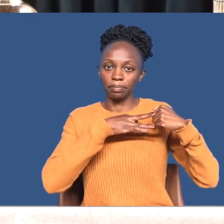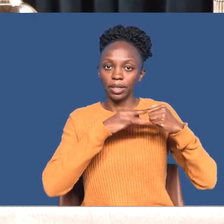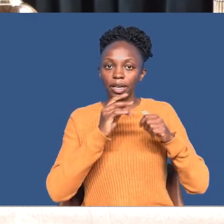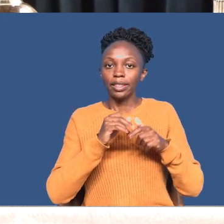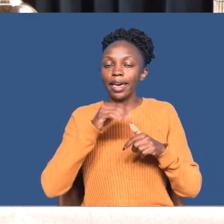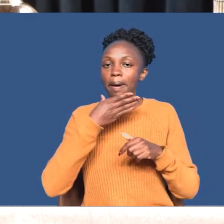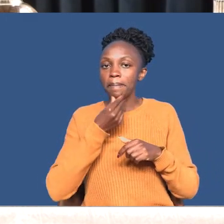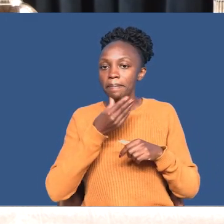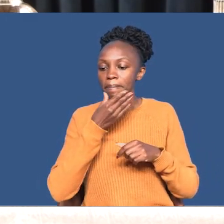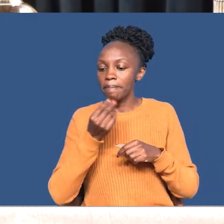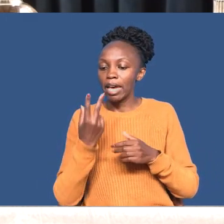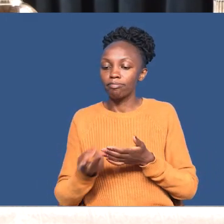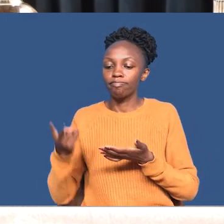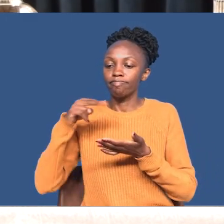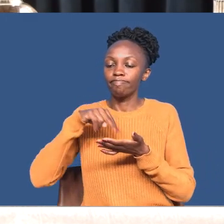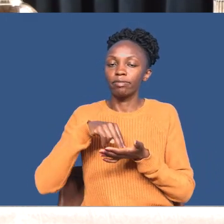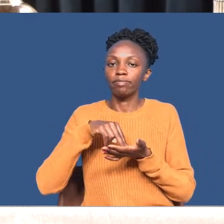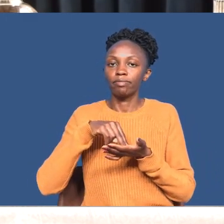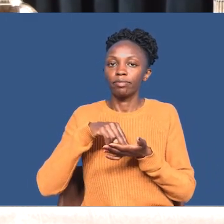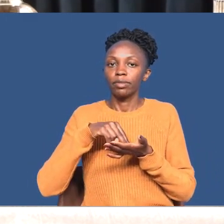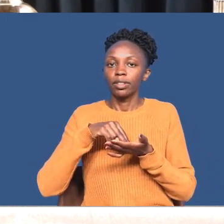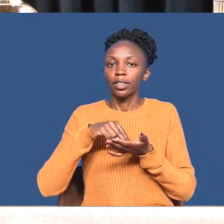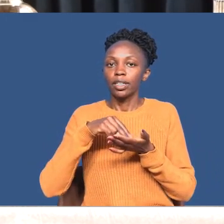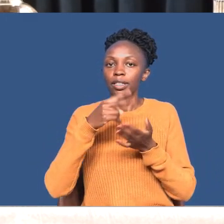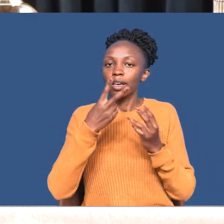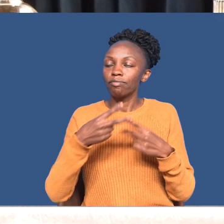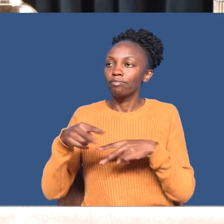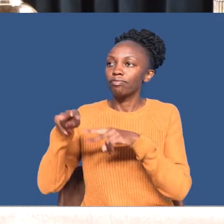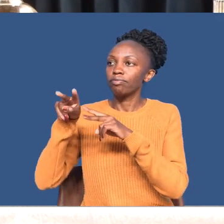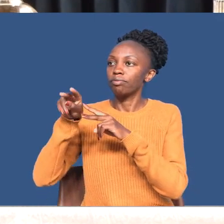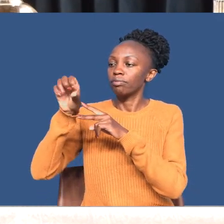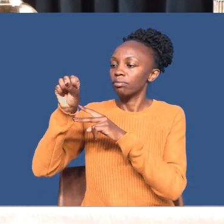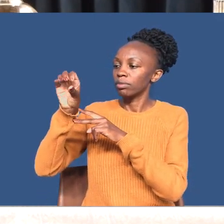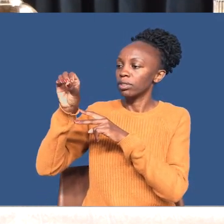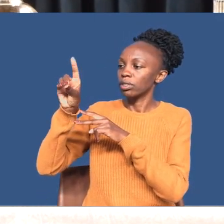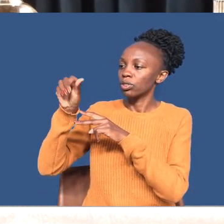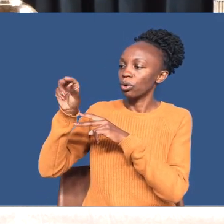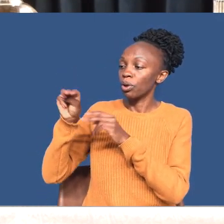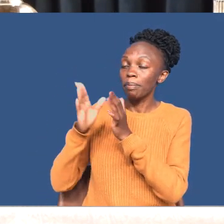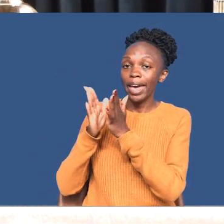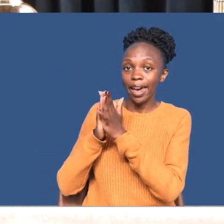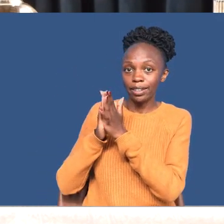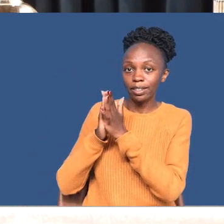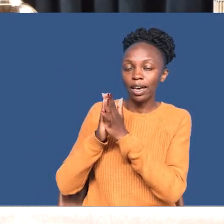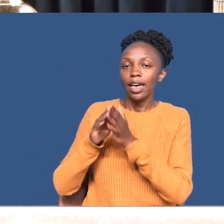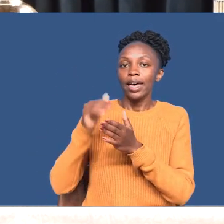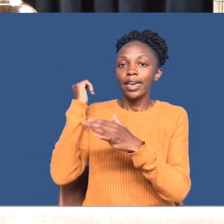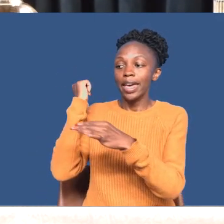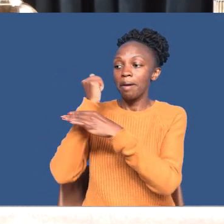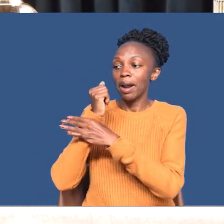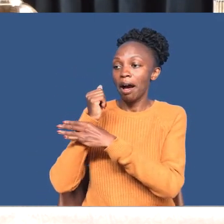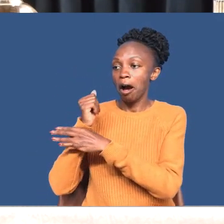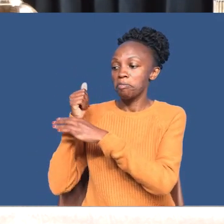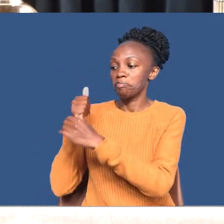the men rose from there and looked toward Sodom. And Abraham went with them. He is even escorting